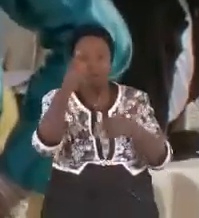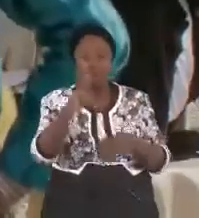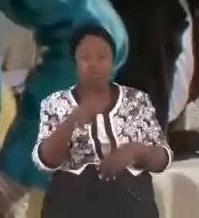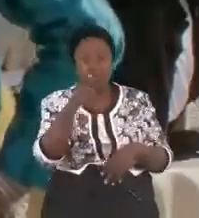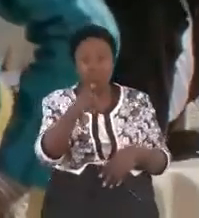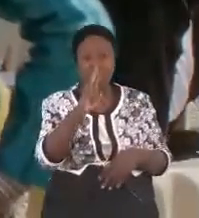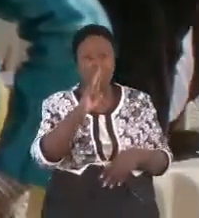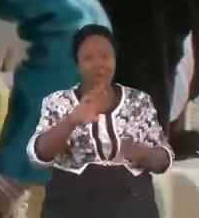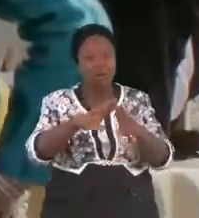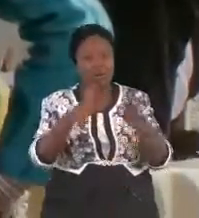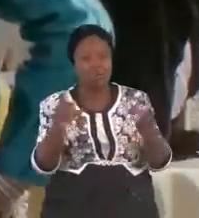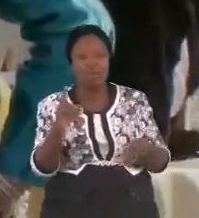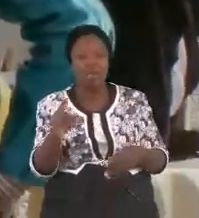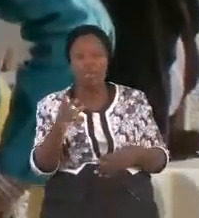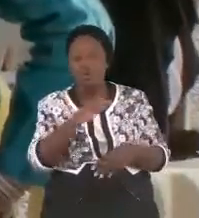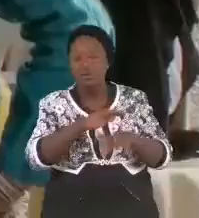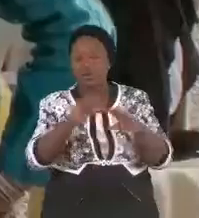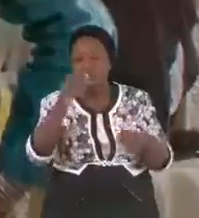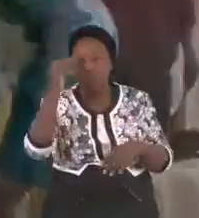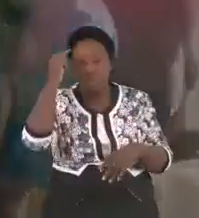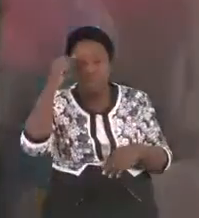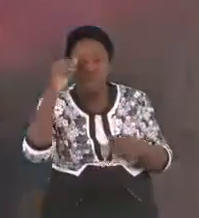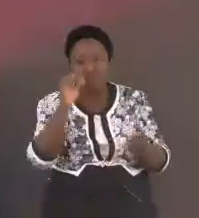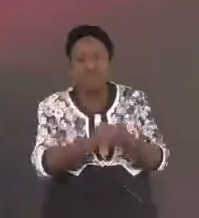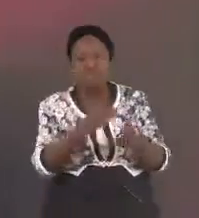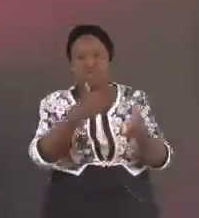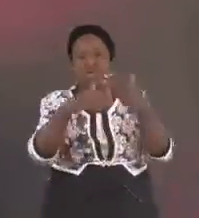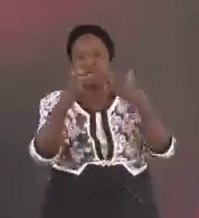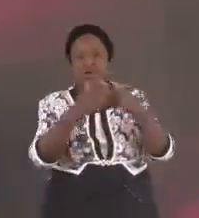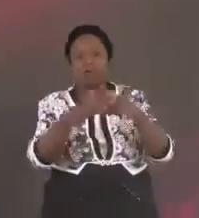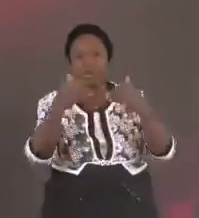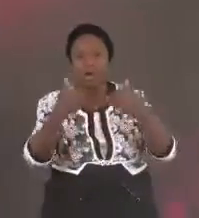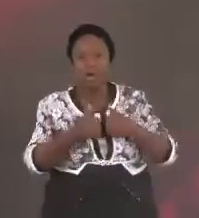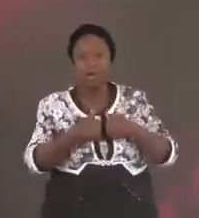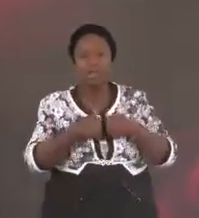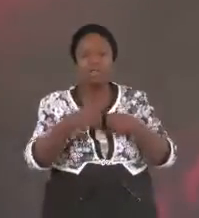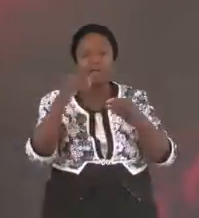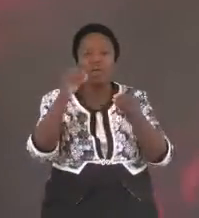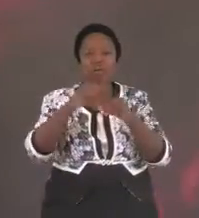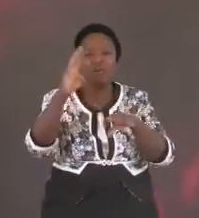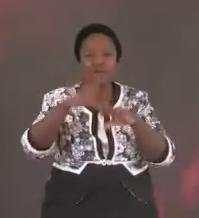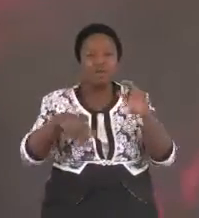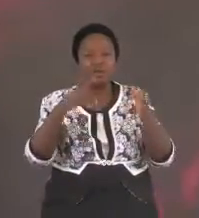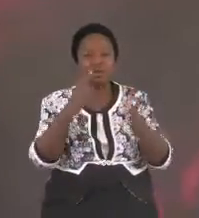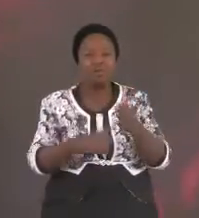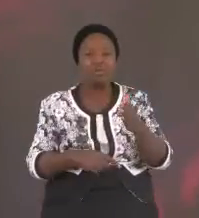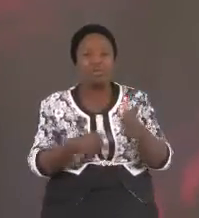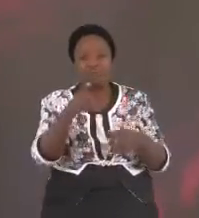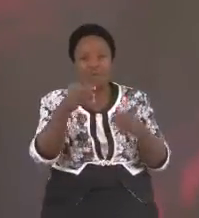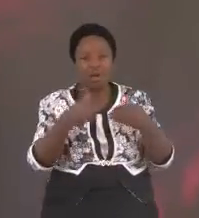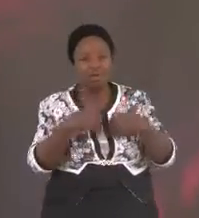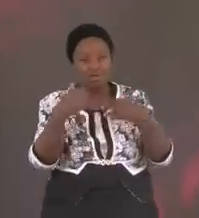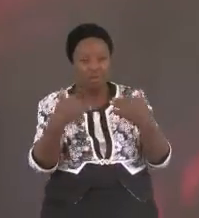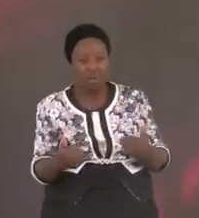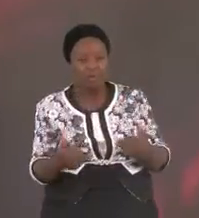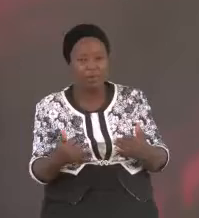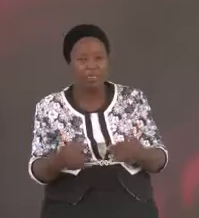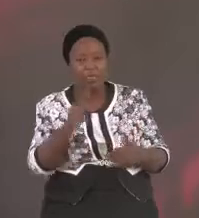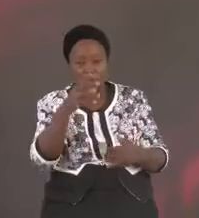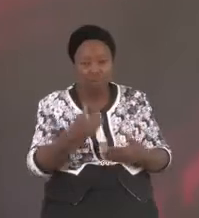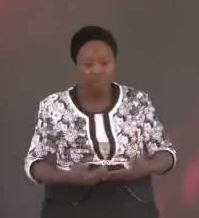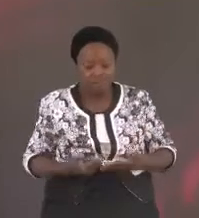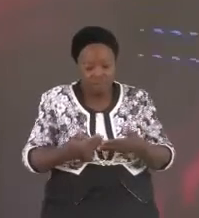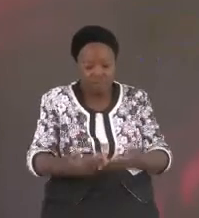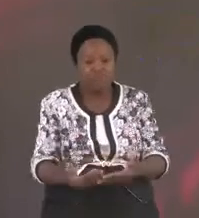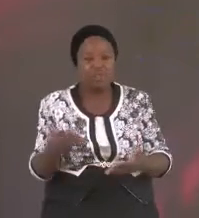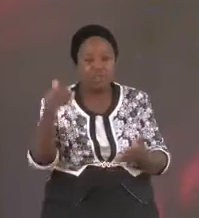you think heaven has more than what you have now you're born again you're saved you're a